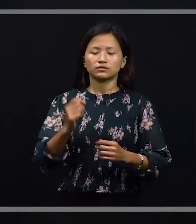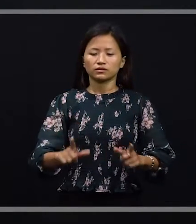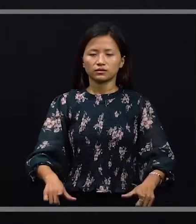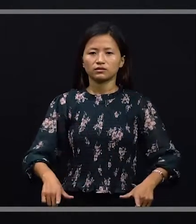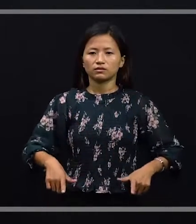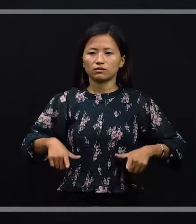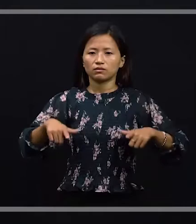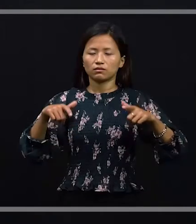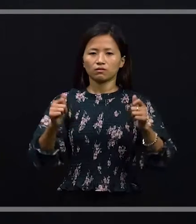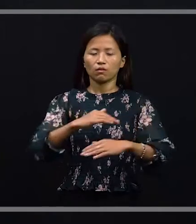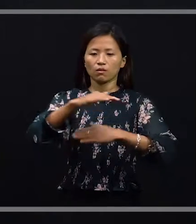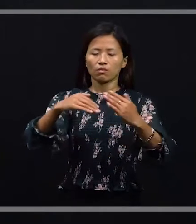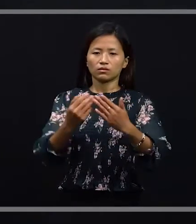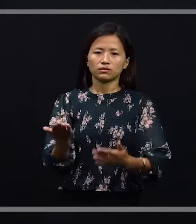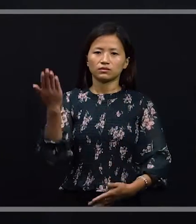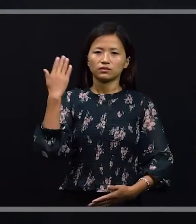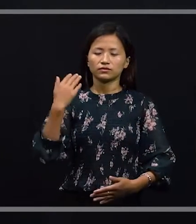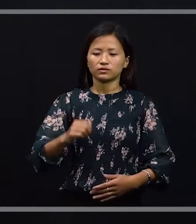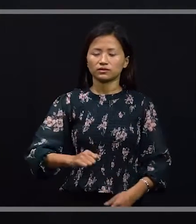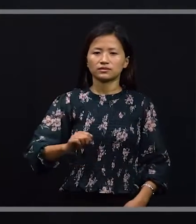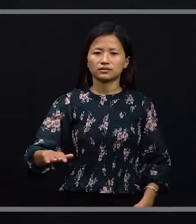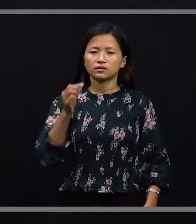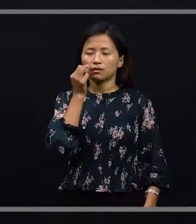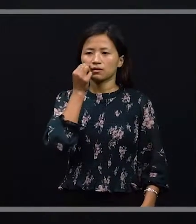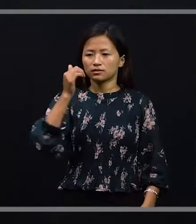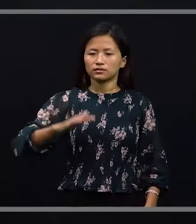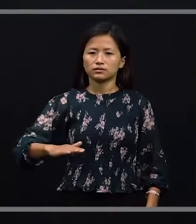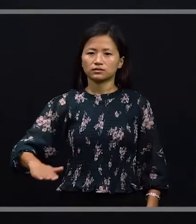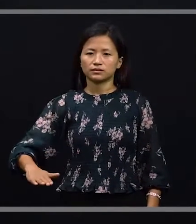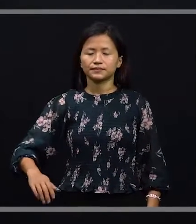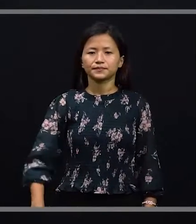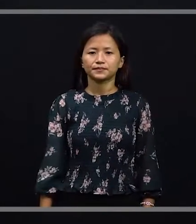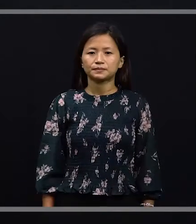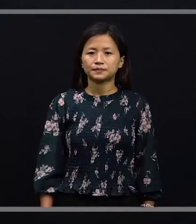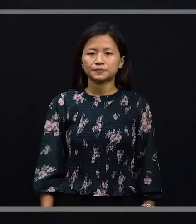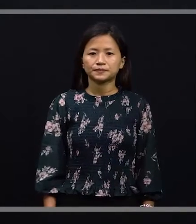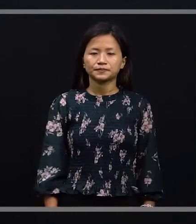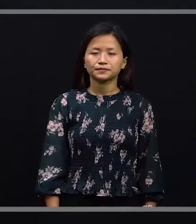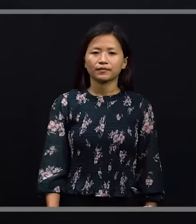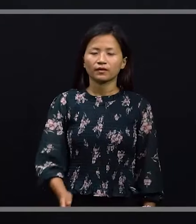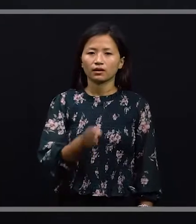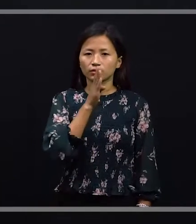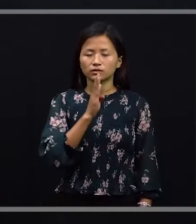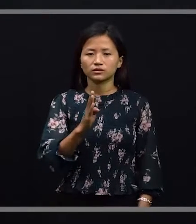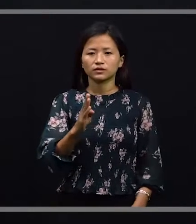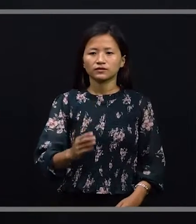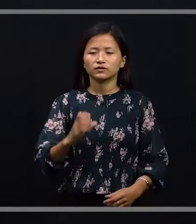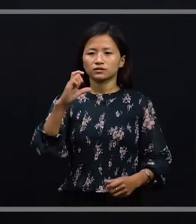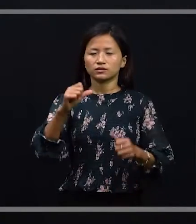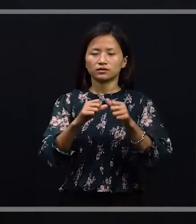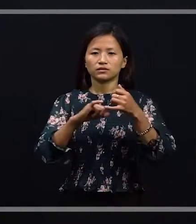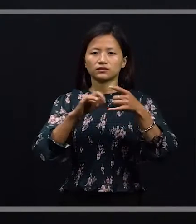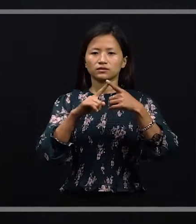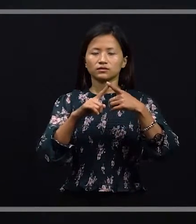from the public wells. Okay, so there were so many restrictions for the untouchables. So that made their lives very